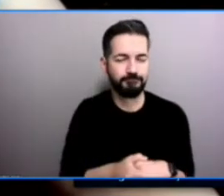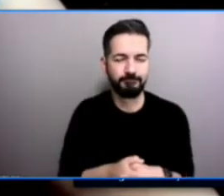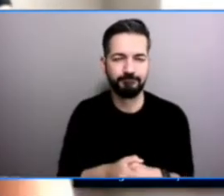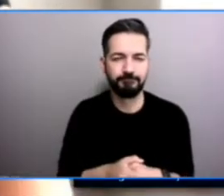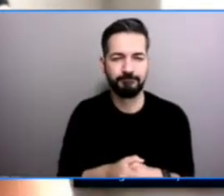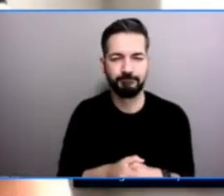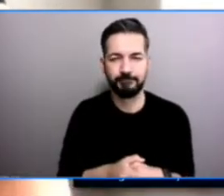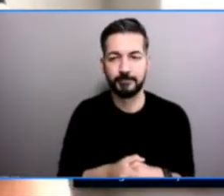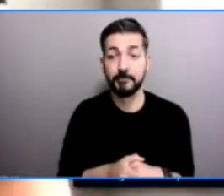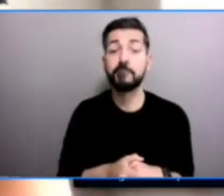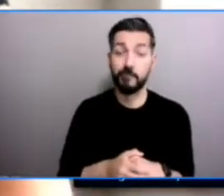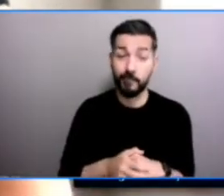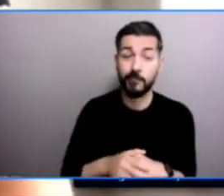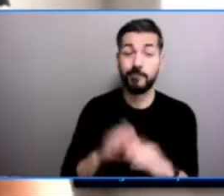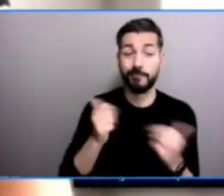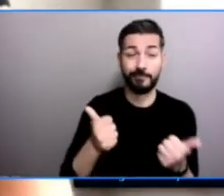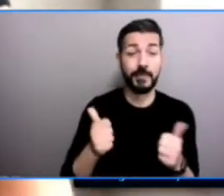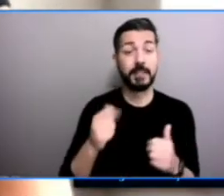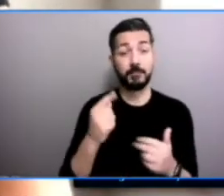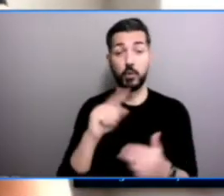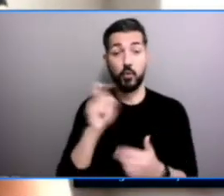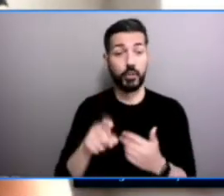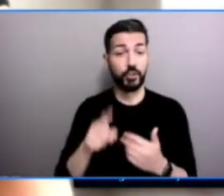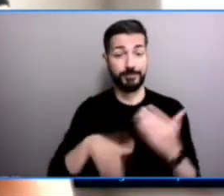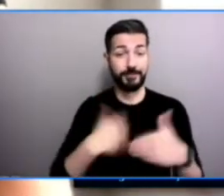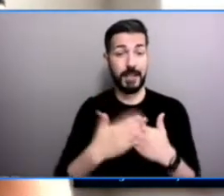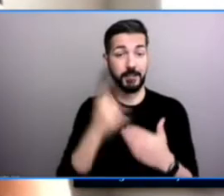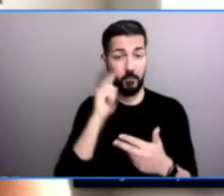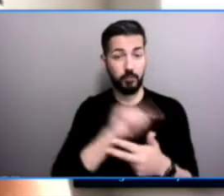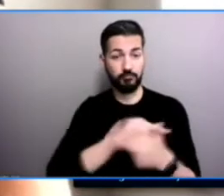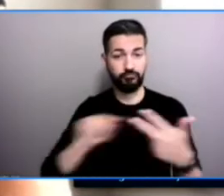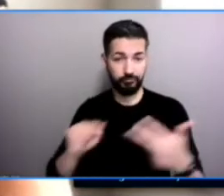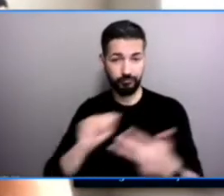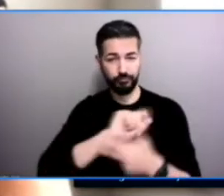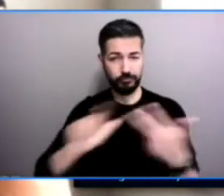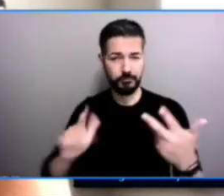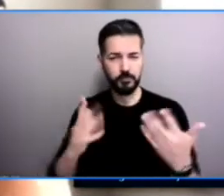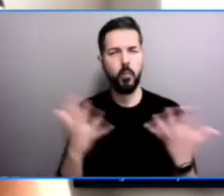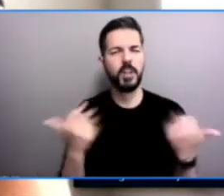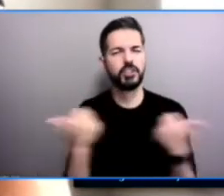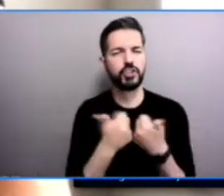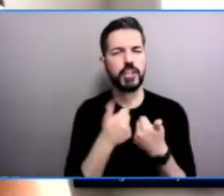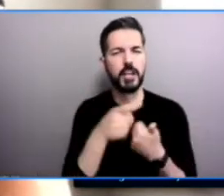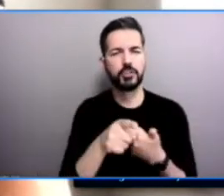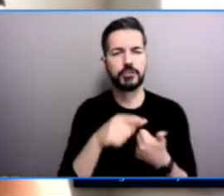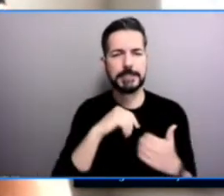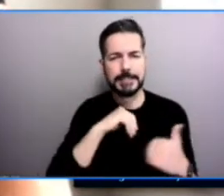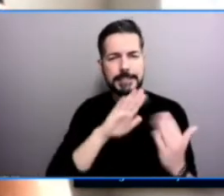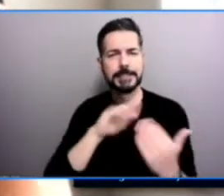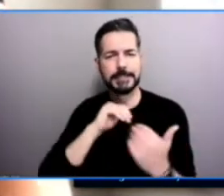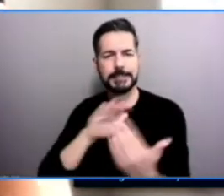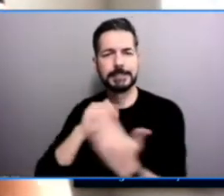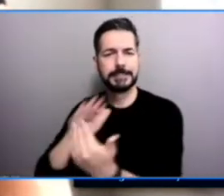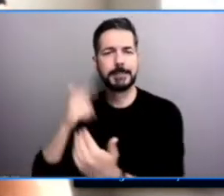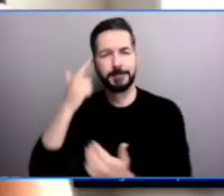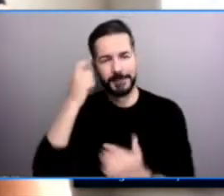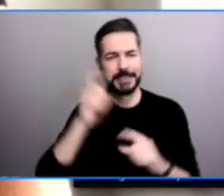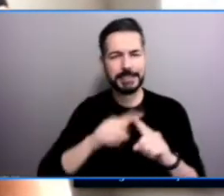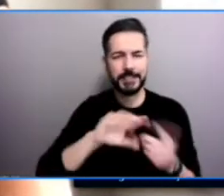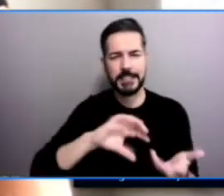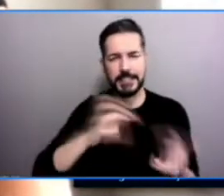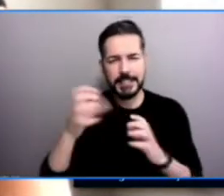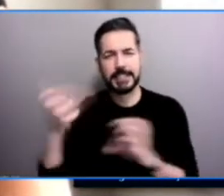and my commitment to the people who are pushed farthest to the margins and everything that I do. And that was a very, very important part of the